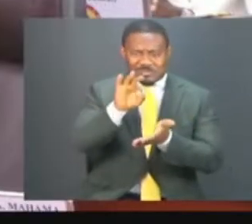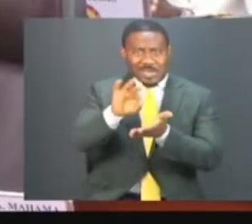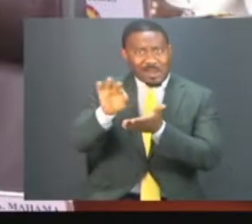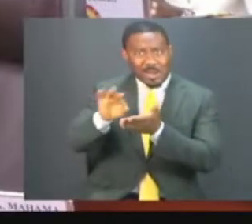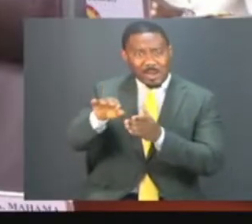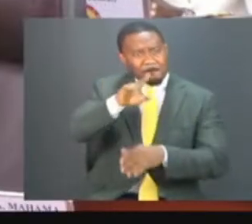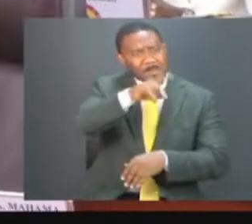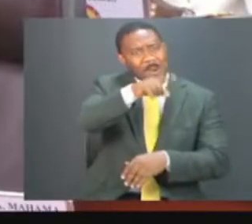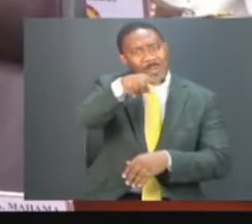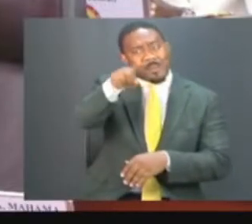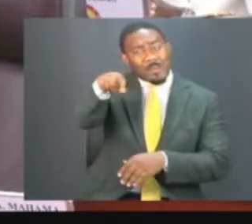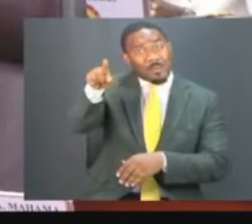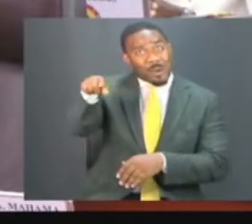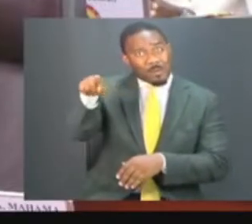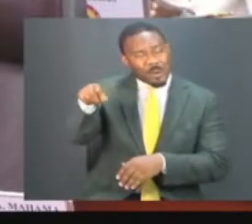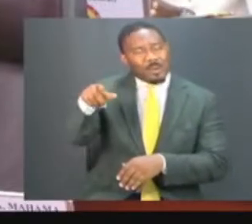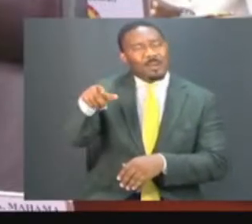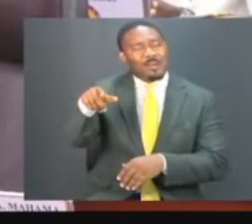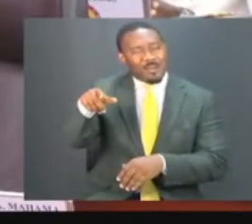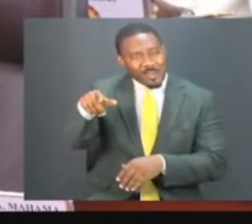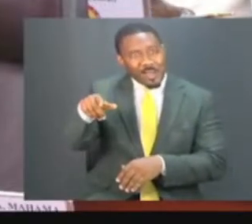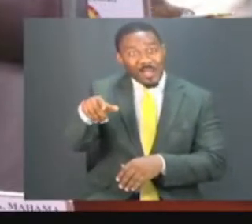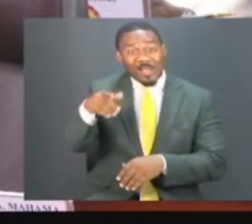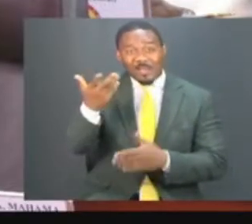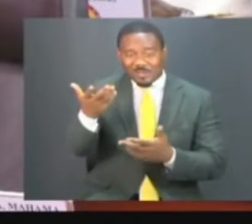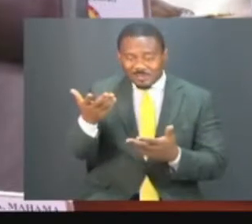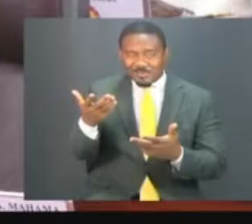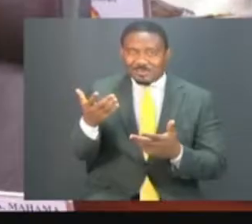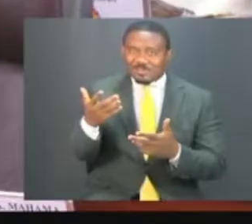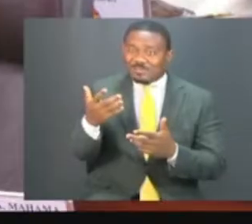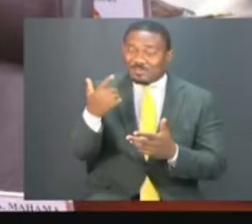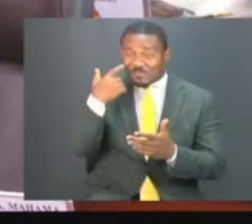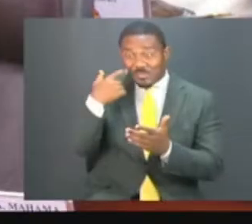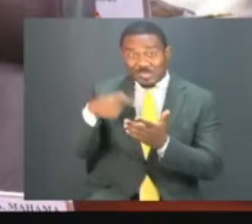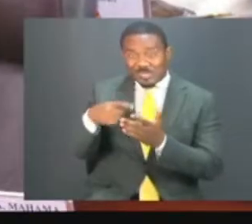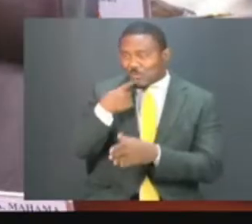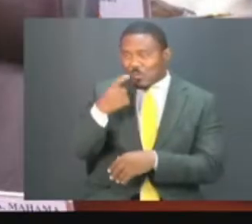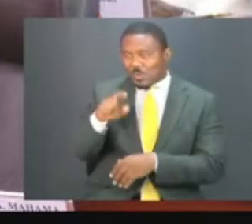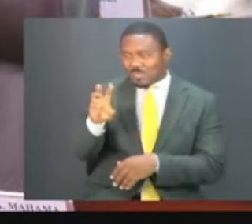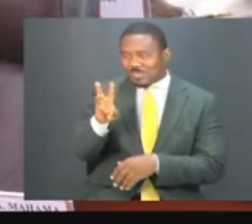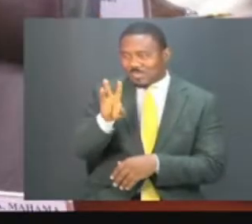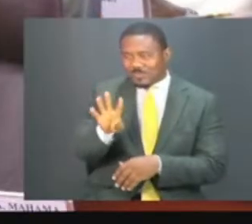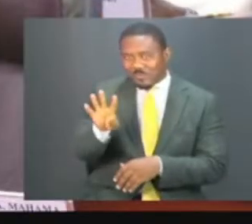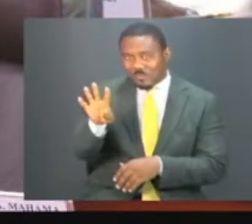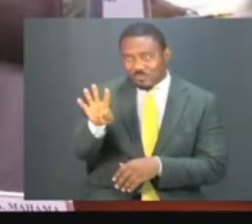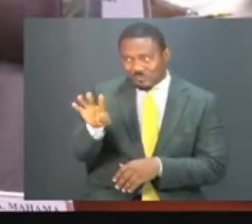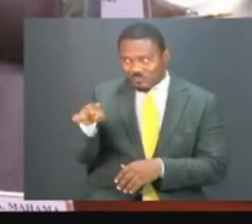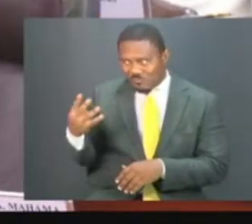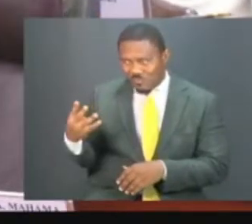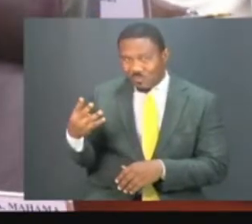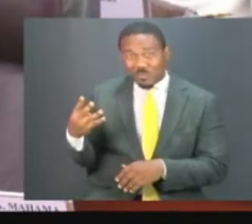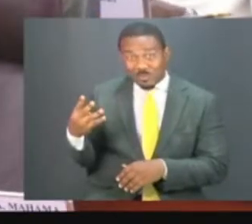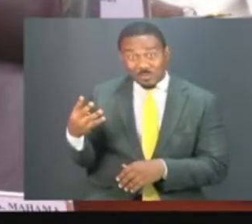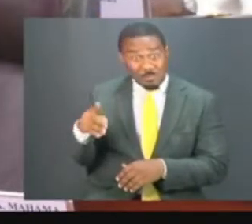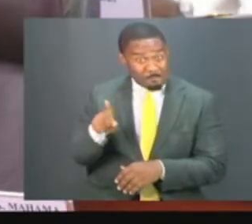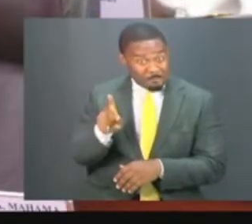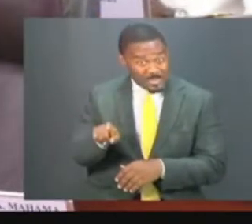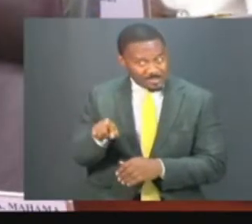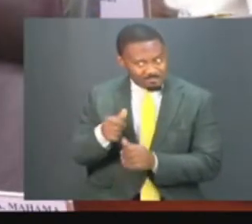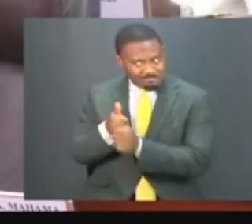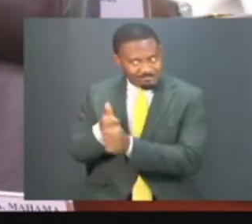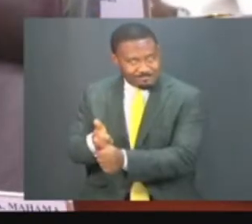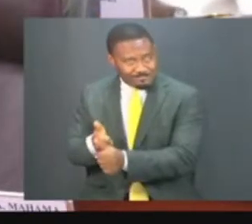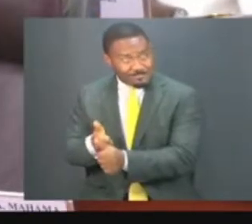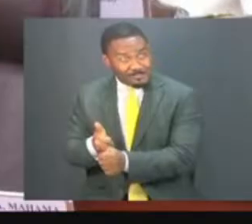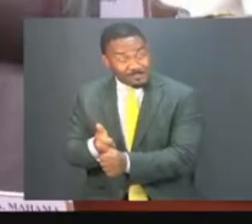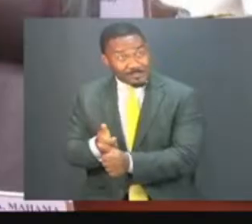the procedure provided under 64 Rule 4 will have to be triggered, and Speaker will cause